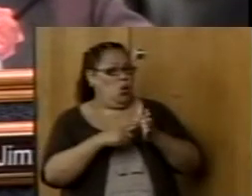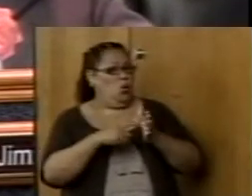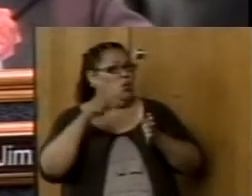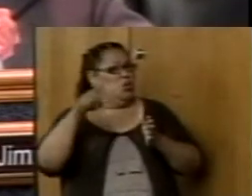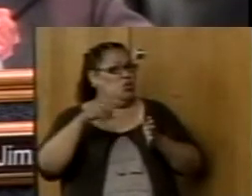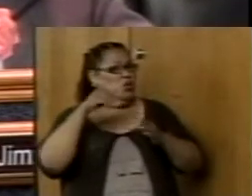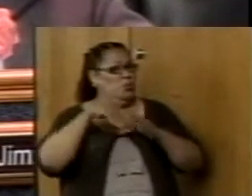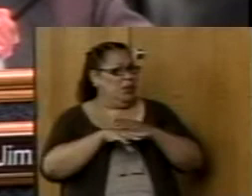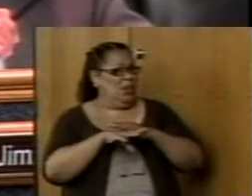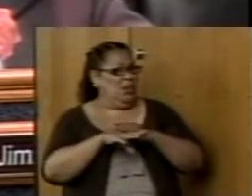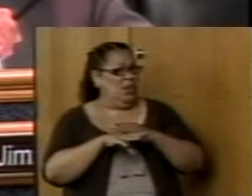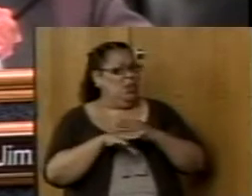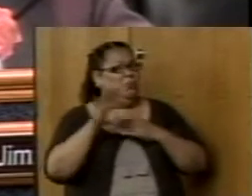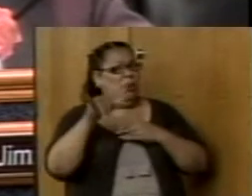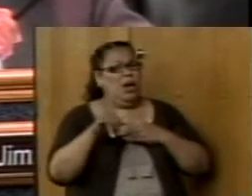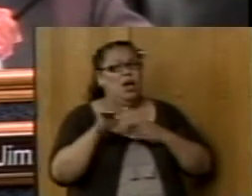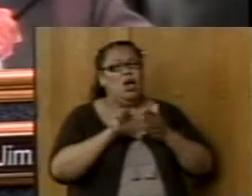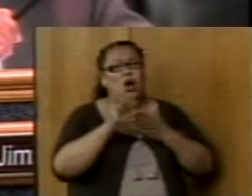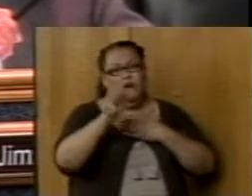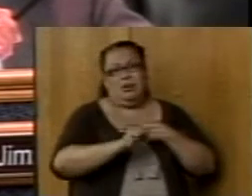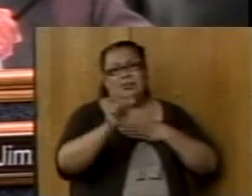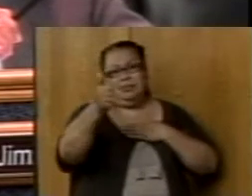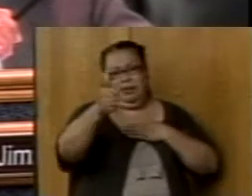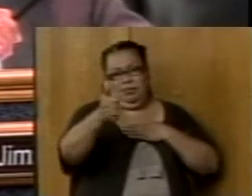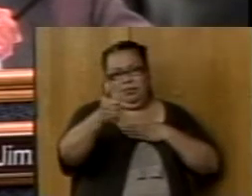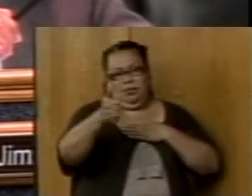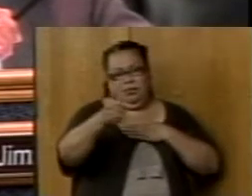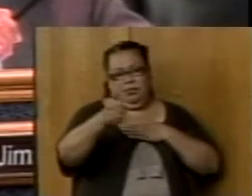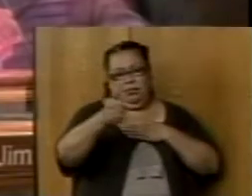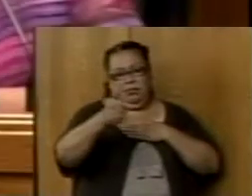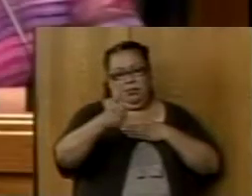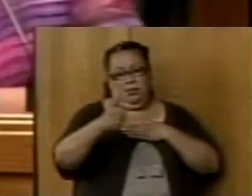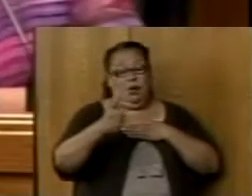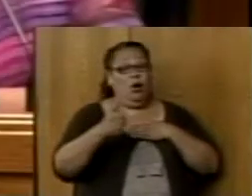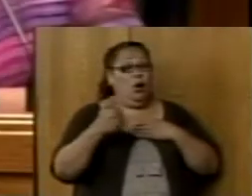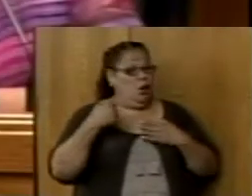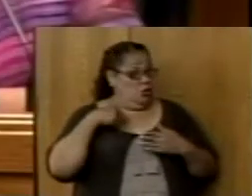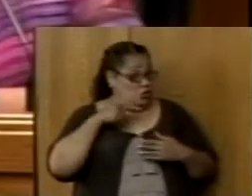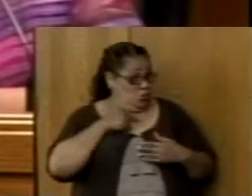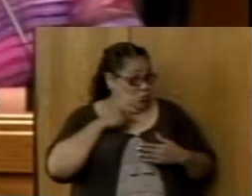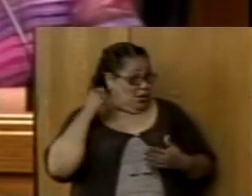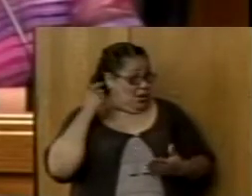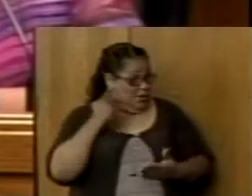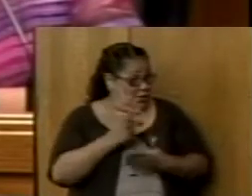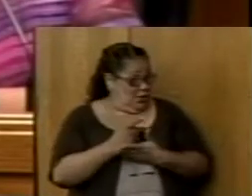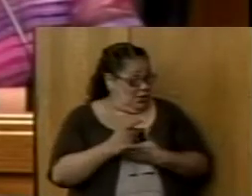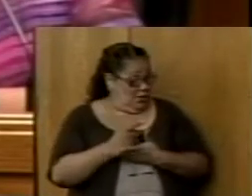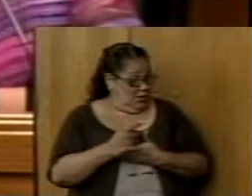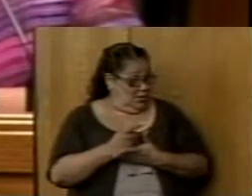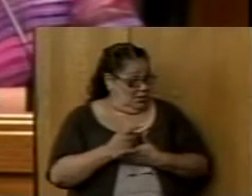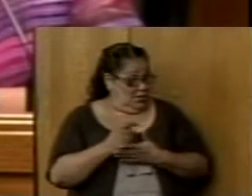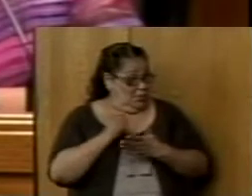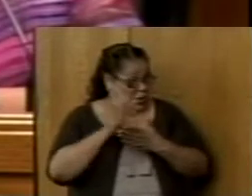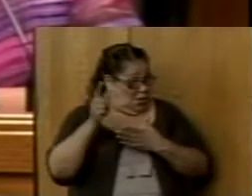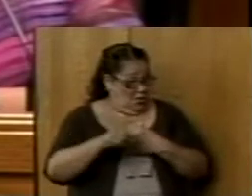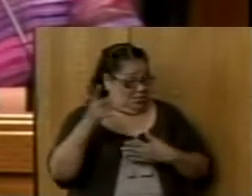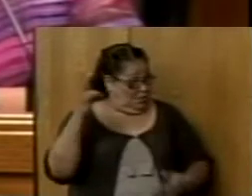in by August 10th. Do we have a guarantee that everything will be done by August